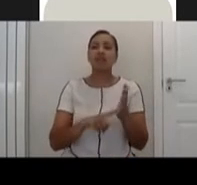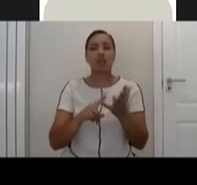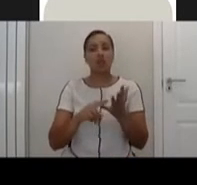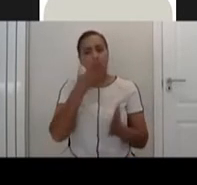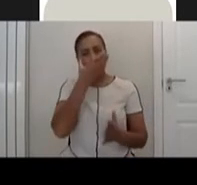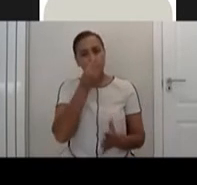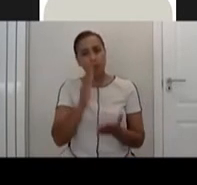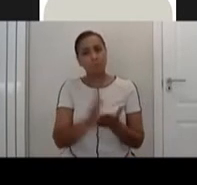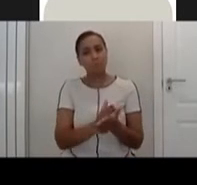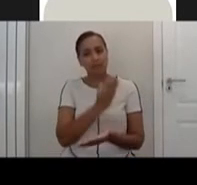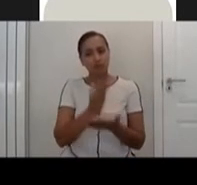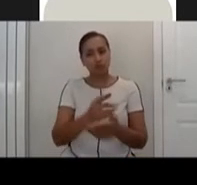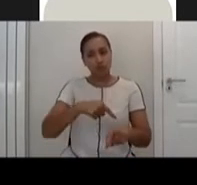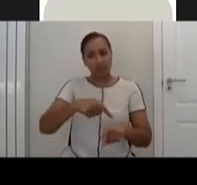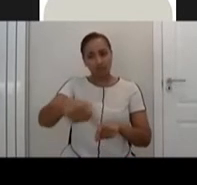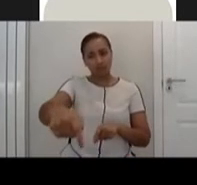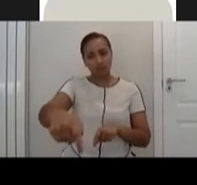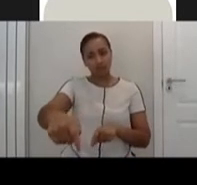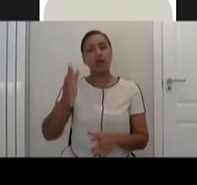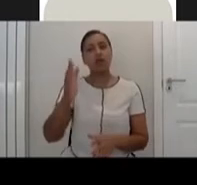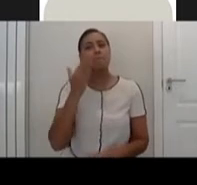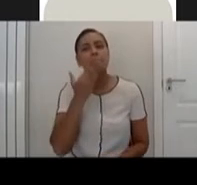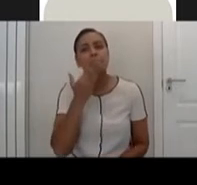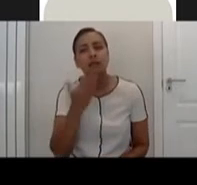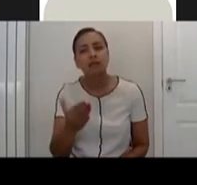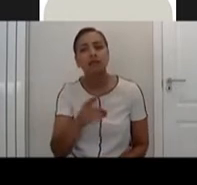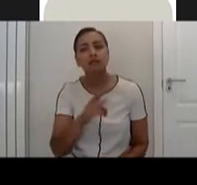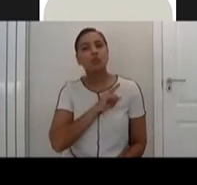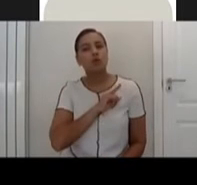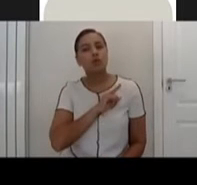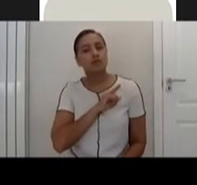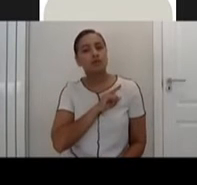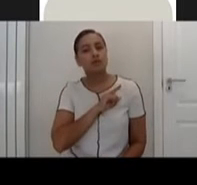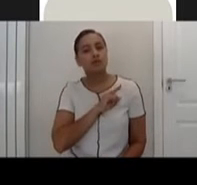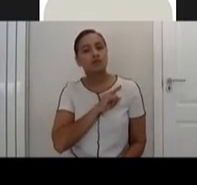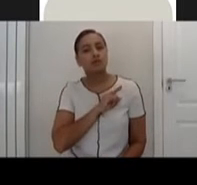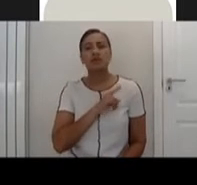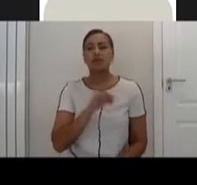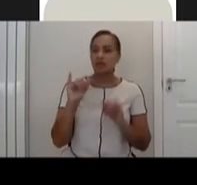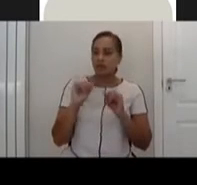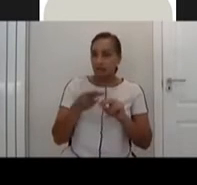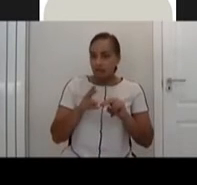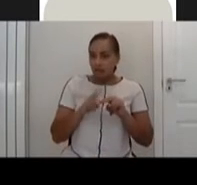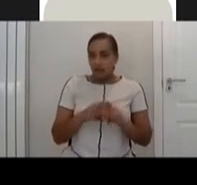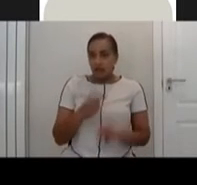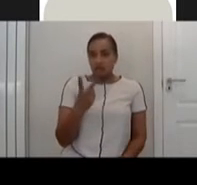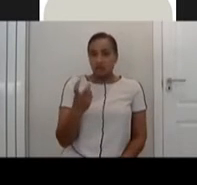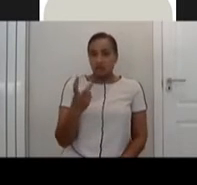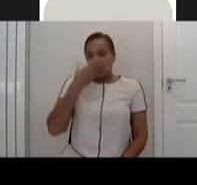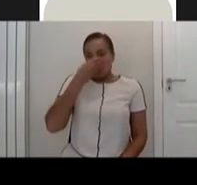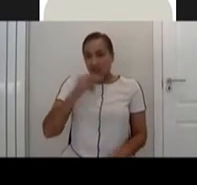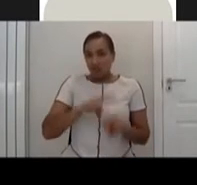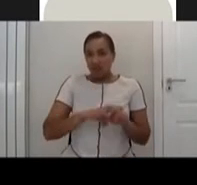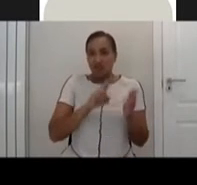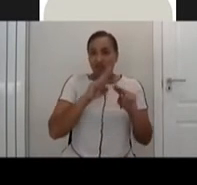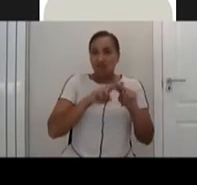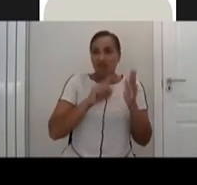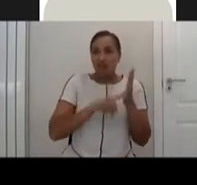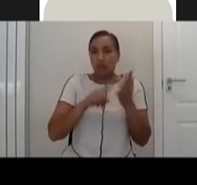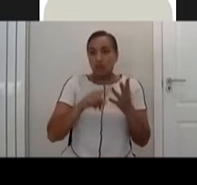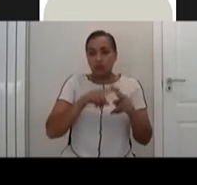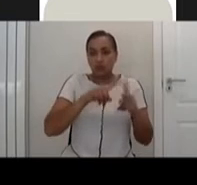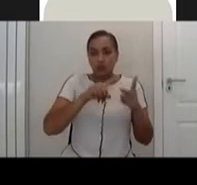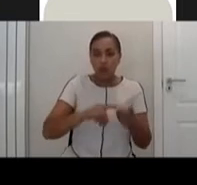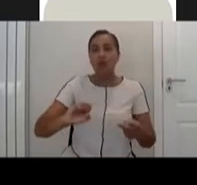flu jab, because, you know, the worst case scenario would be the two viruses circulating, interfering with each other, mucking